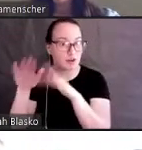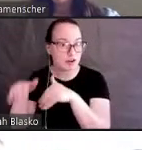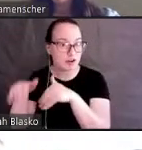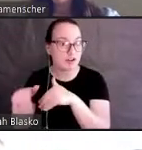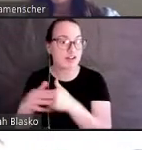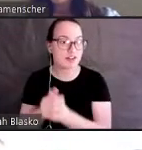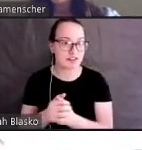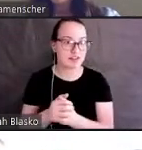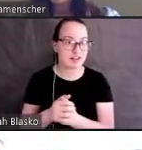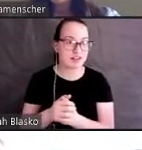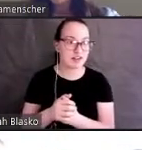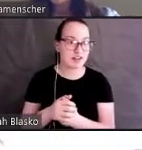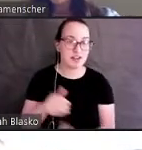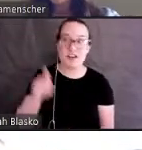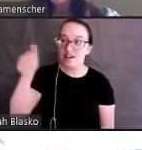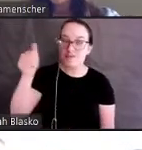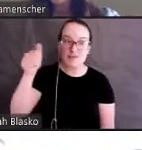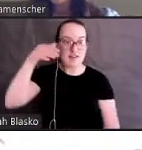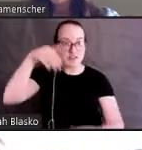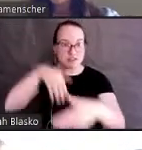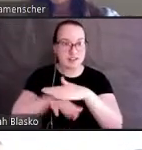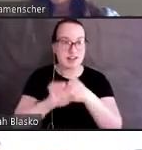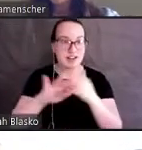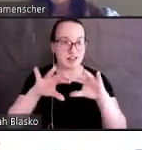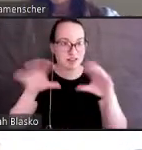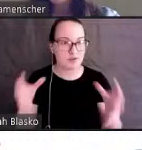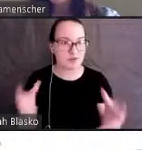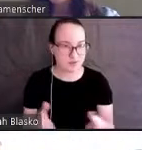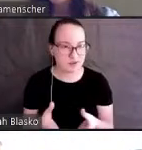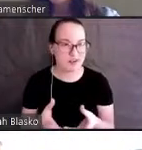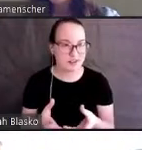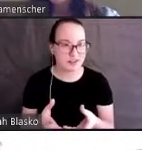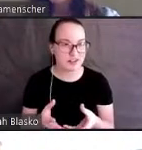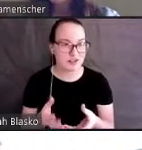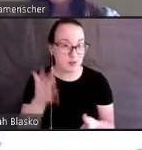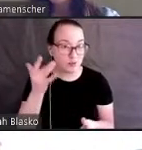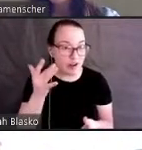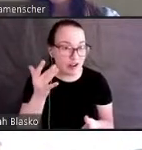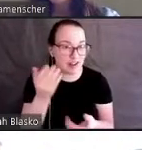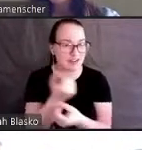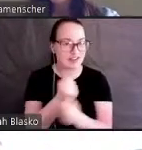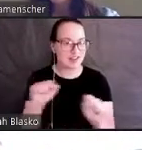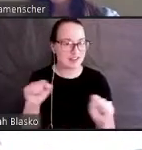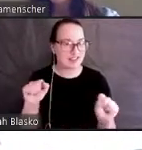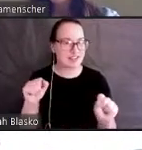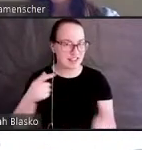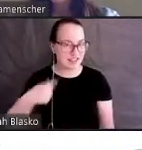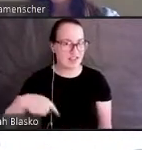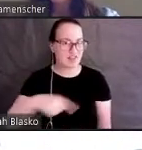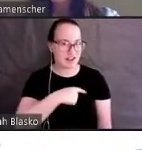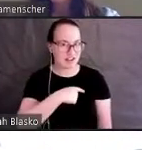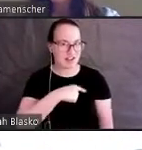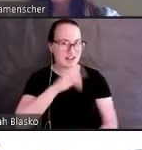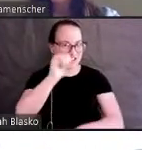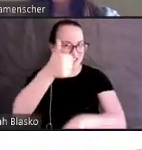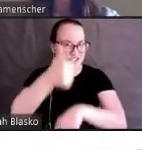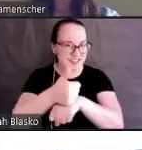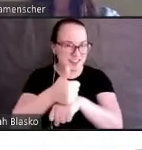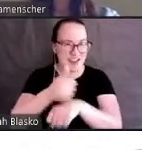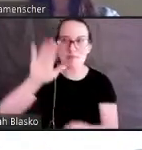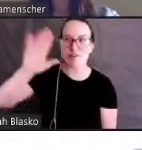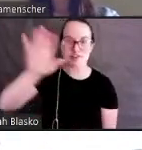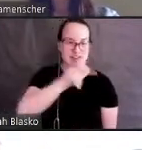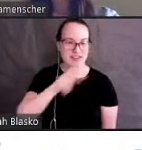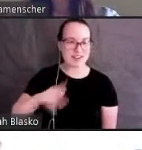world. You know, he does this in order to redeem us, in order to establish his kingdom. Think about God's pattern